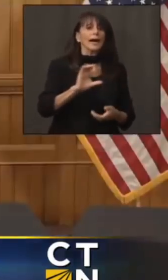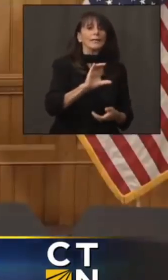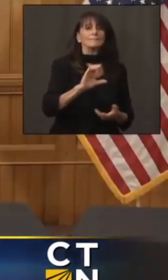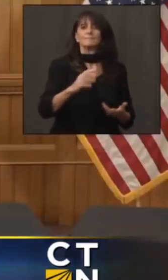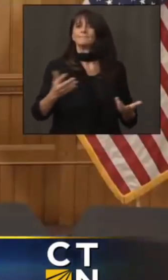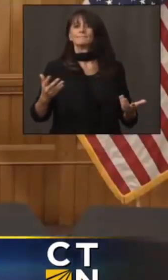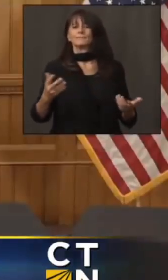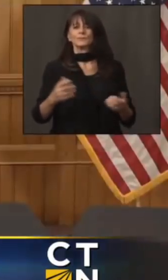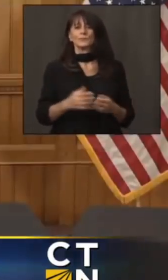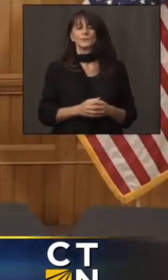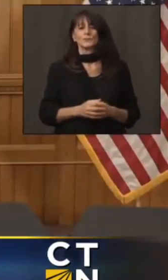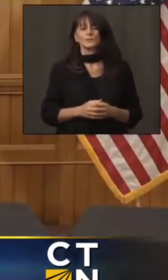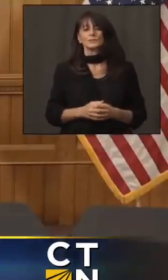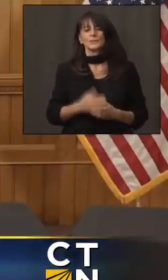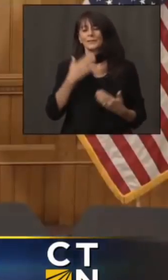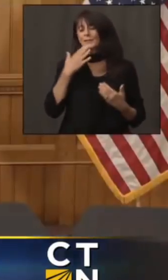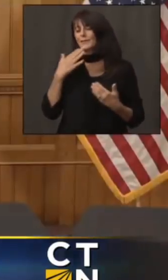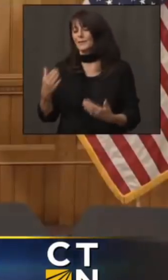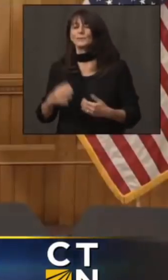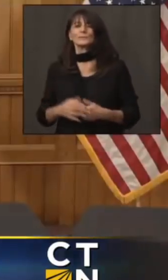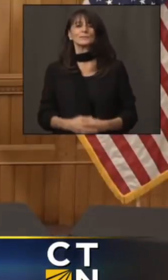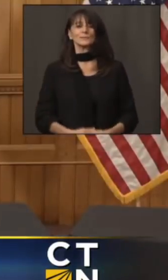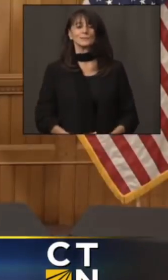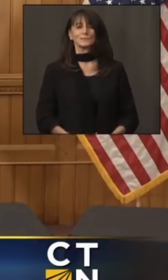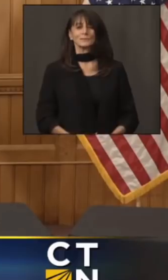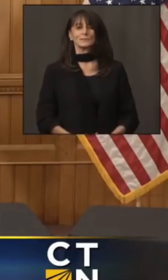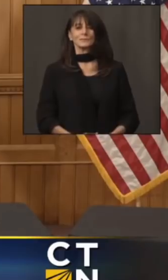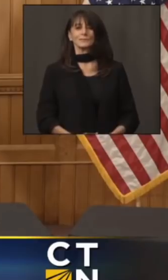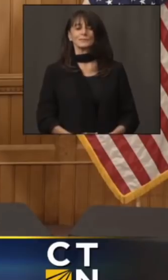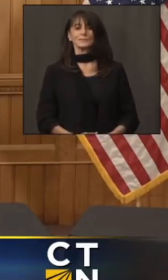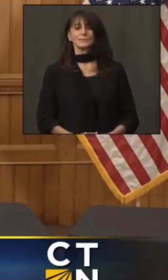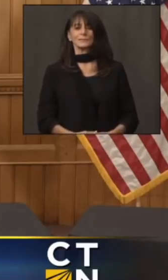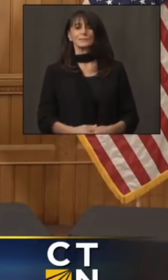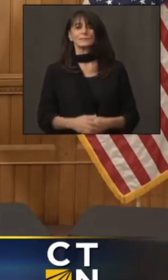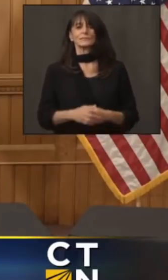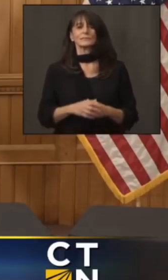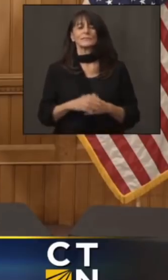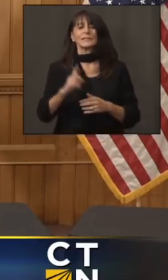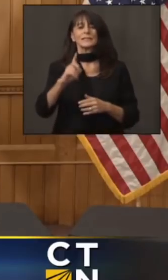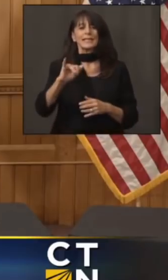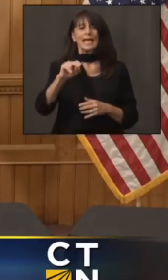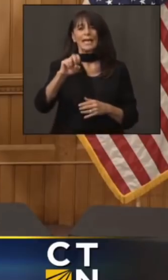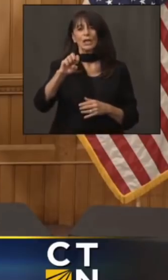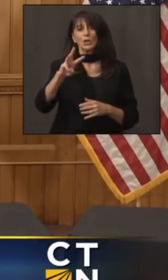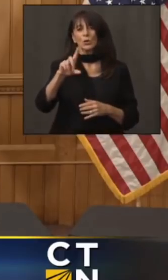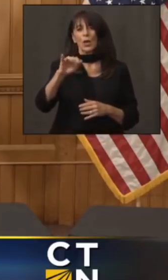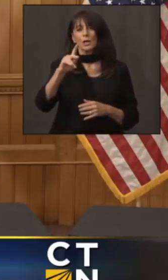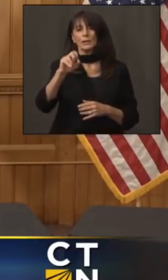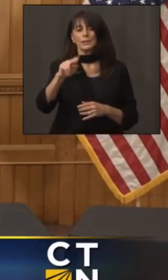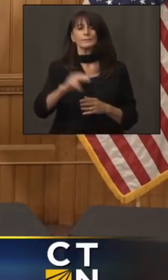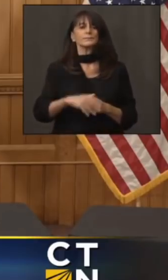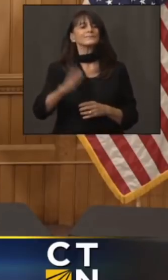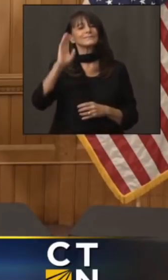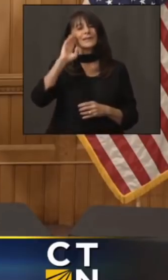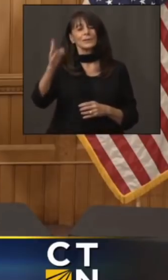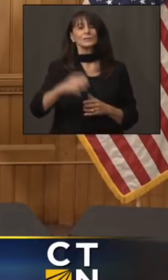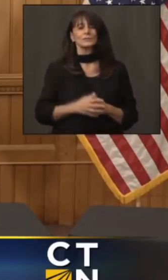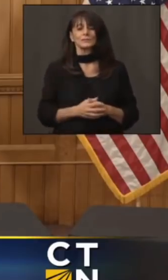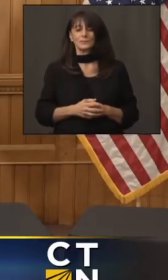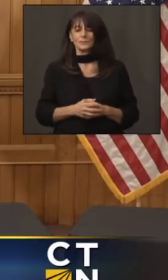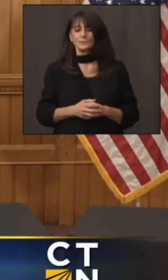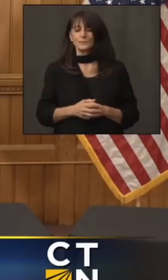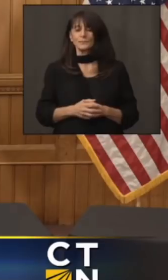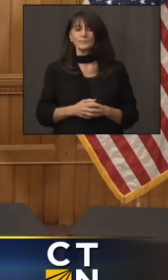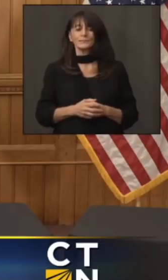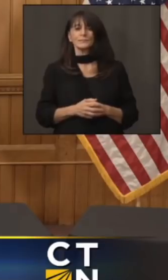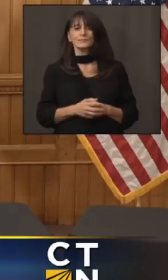Thanks, Governor. Thanks, Max. The Day of New London. Hi, this is either for the governor or Paul or